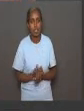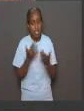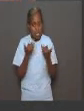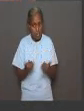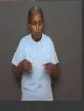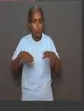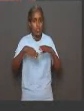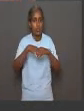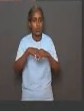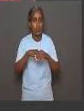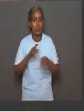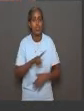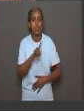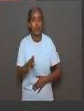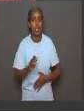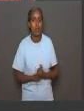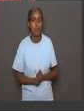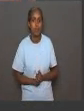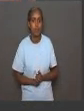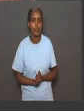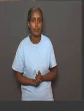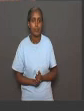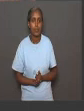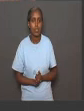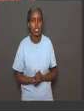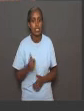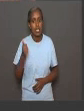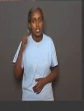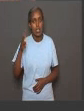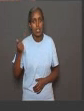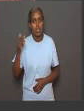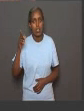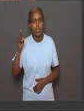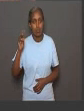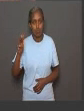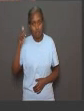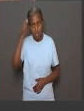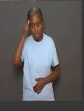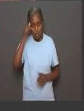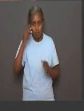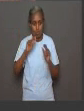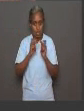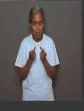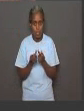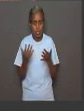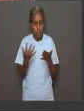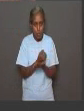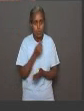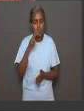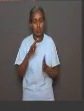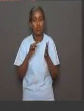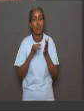Let us now introduce a problem. The Ahadu company produces